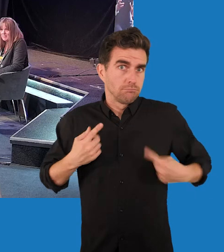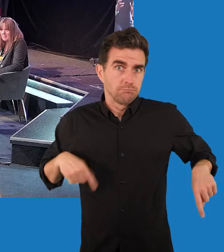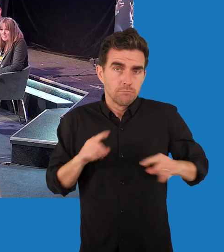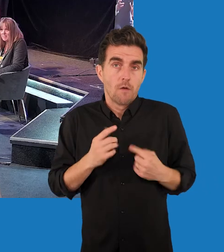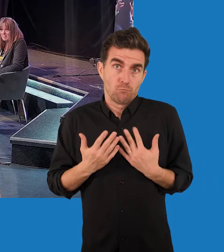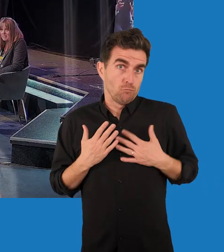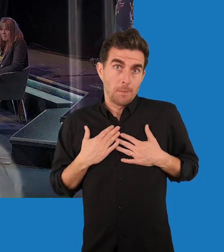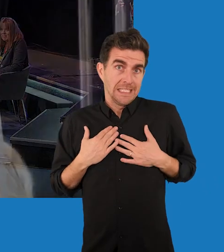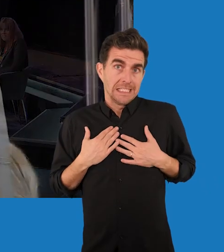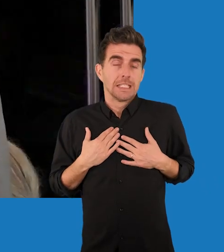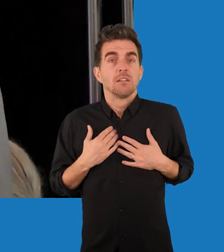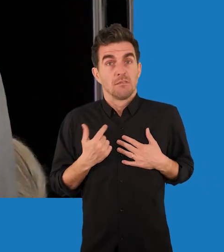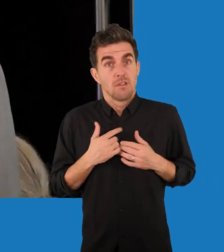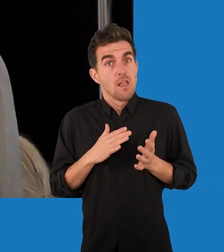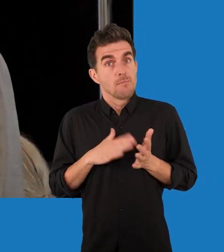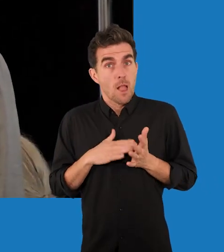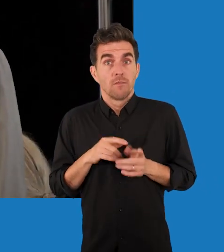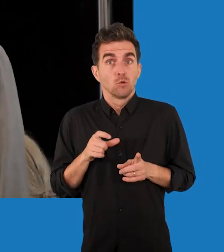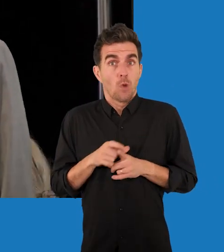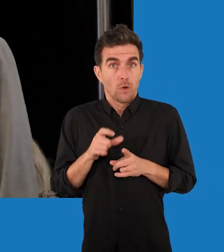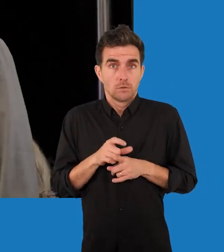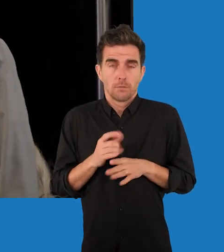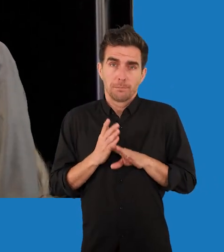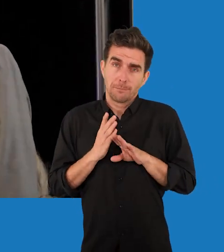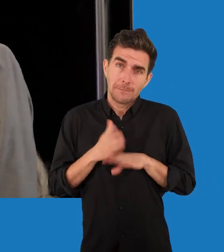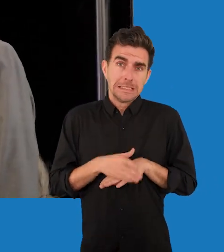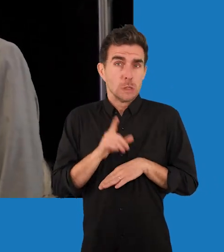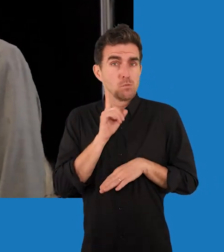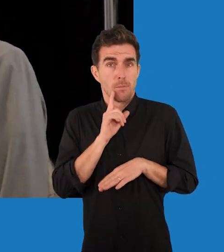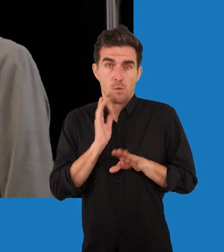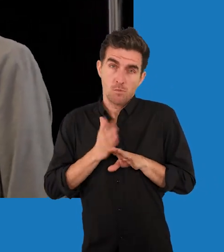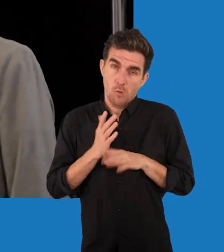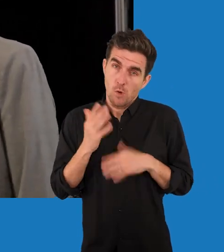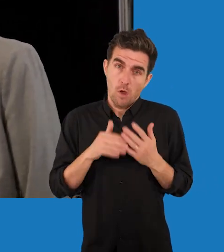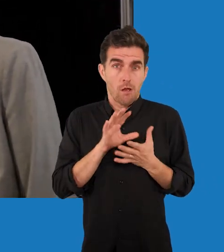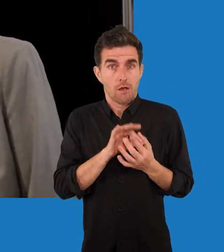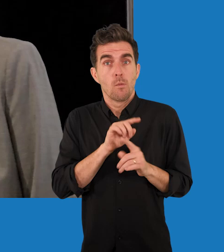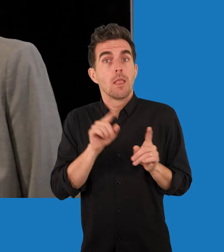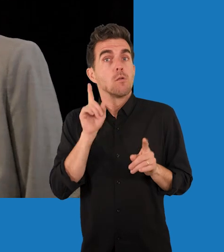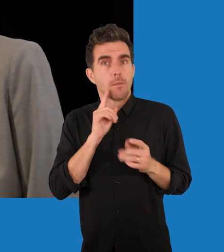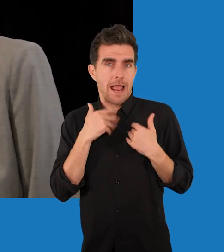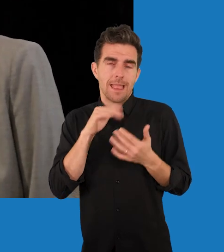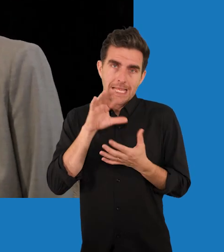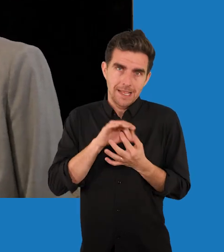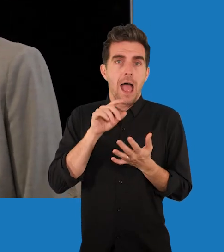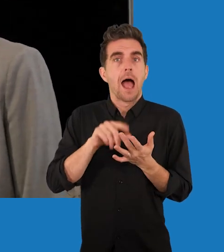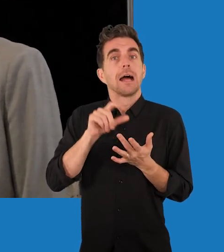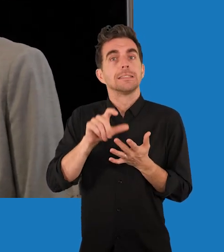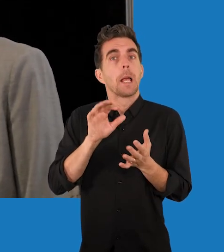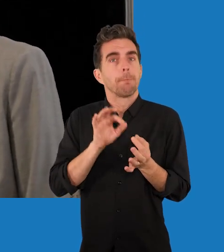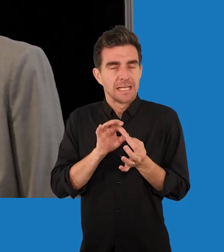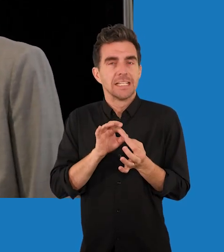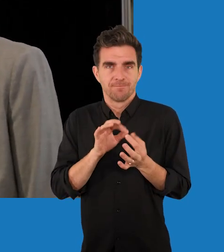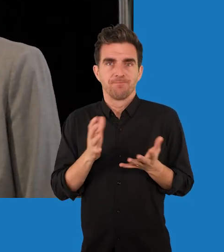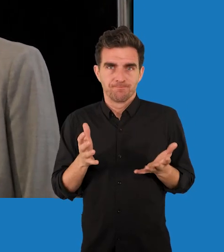us, and me personally, as mother of a daughter and a busy working woman. We have spent a lot of